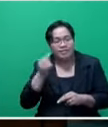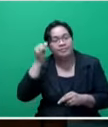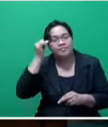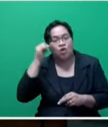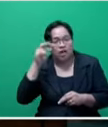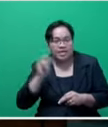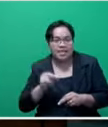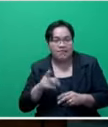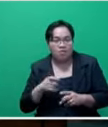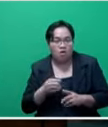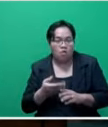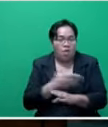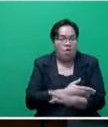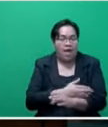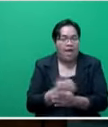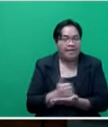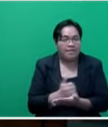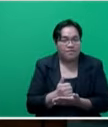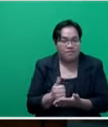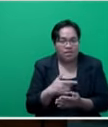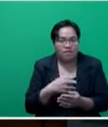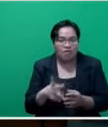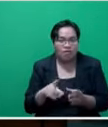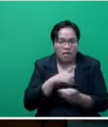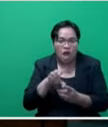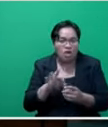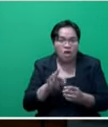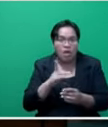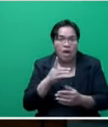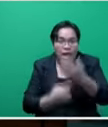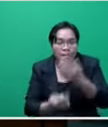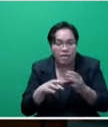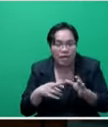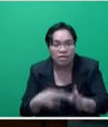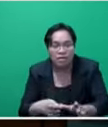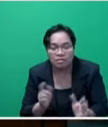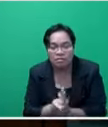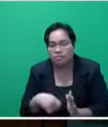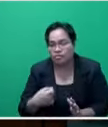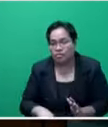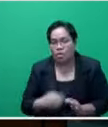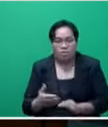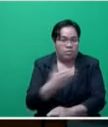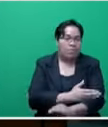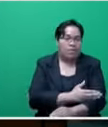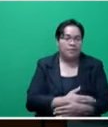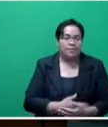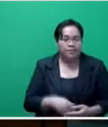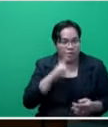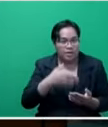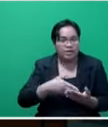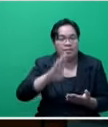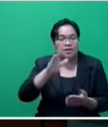for proactive approach to disasters and not a reactive approach. Government endorsed in 2019 the National